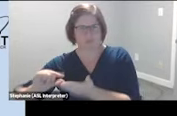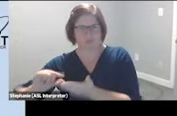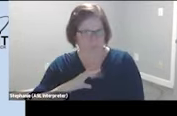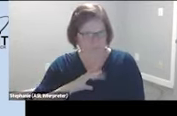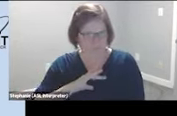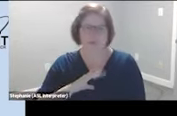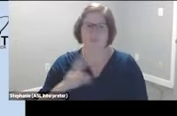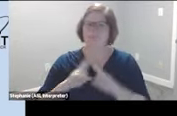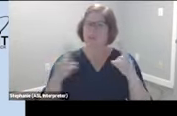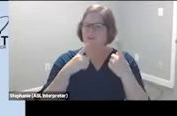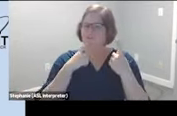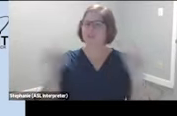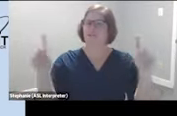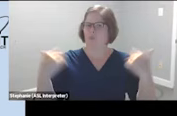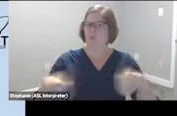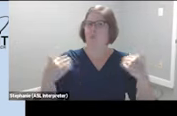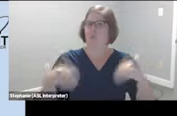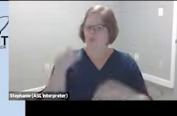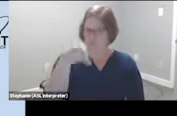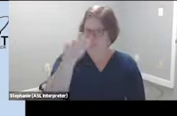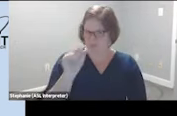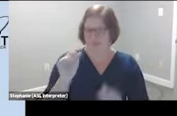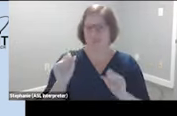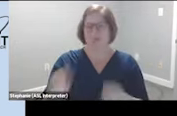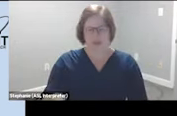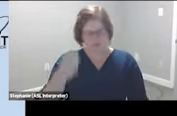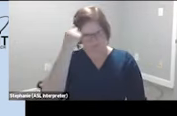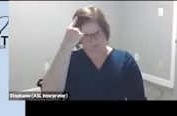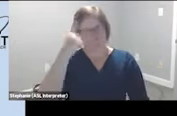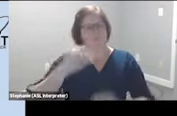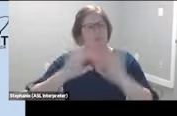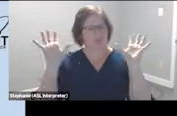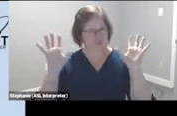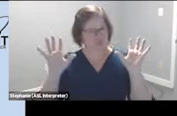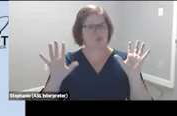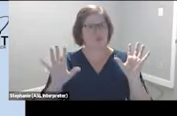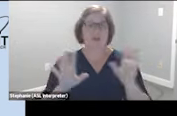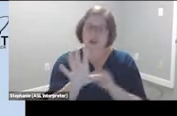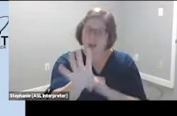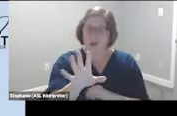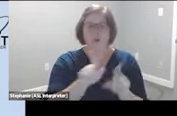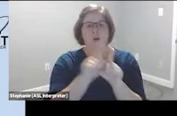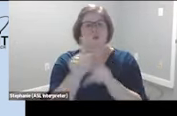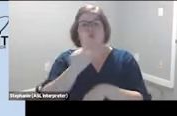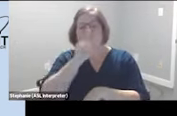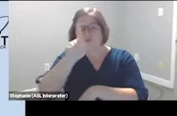very effective tool, and the big advantage is the real-time rendition of